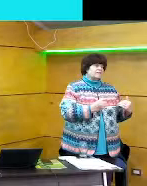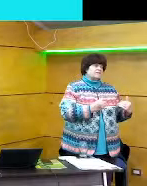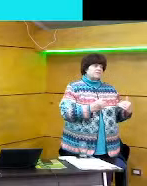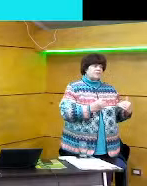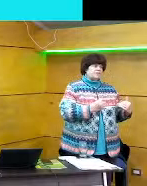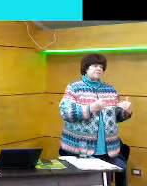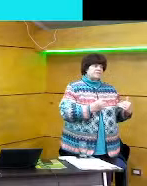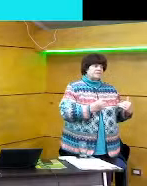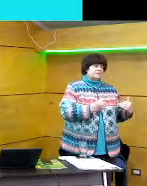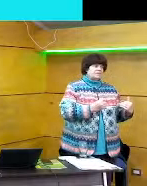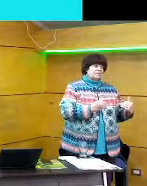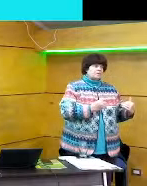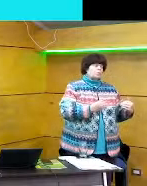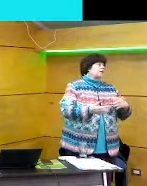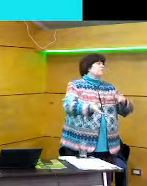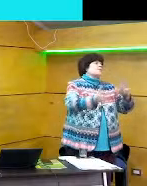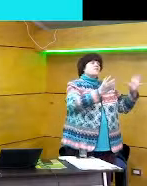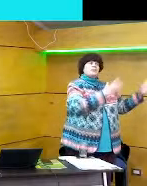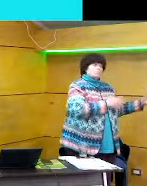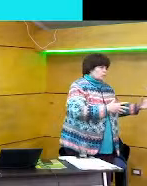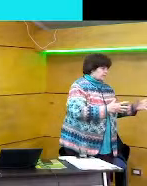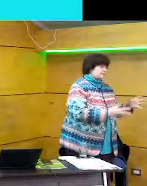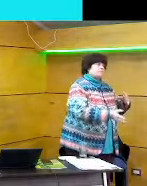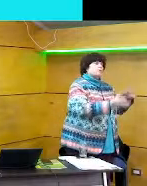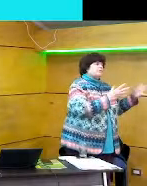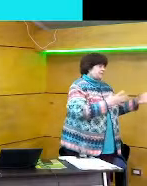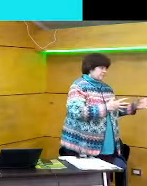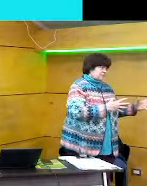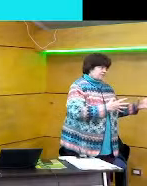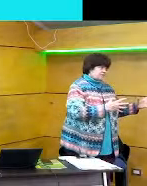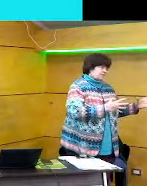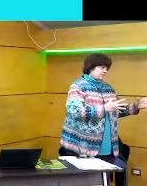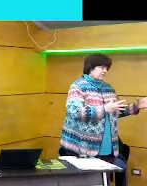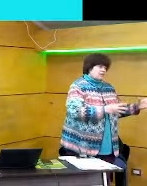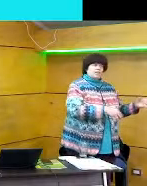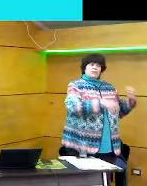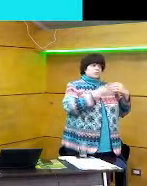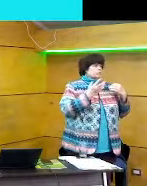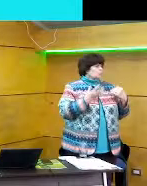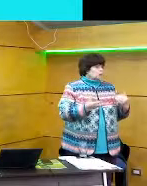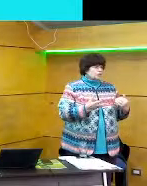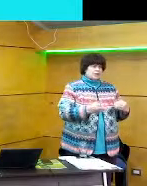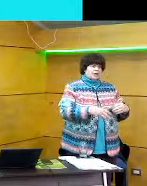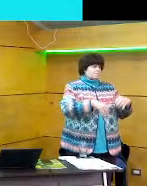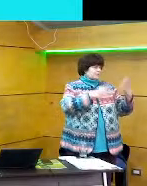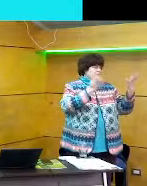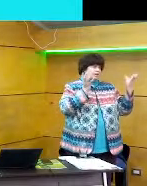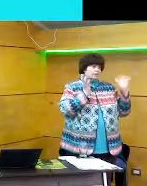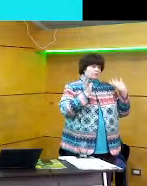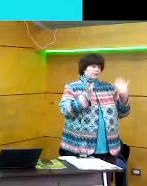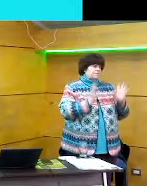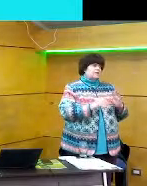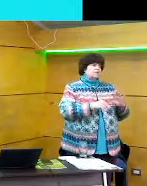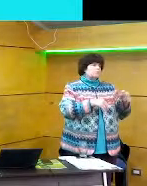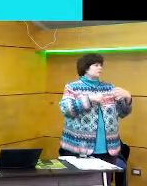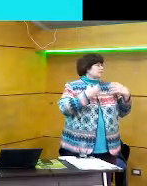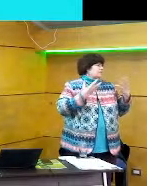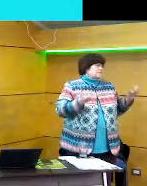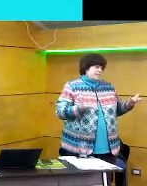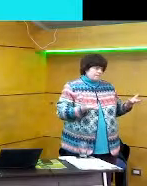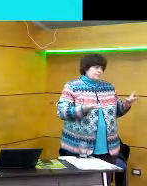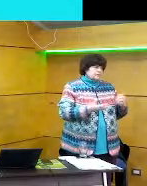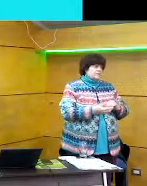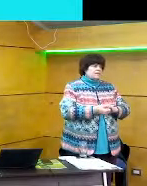those activities, whatever the theme was the previous year. There's workshops